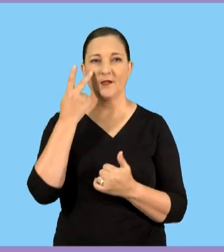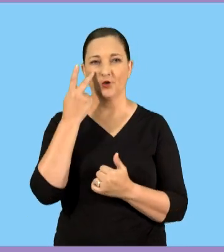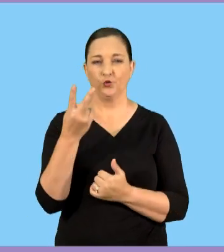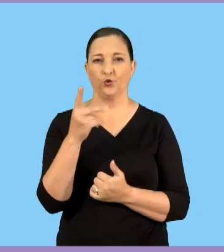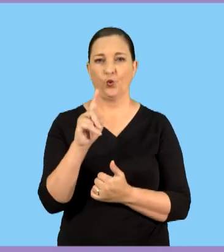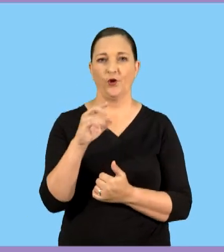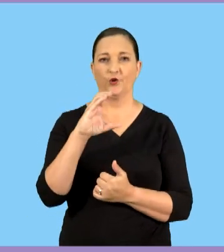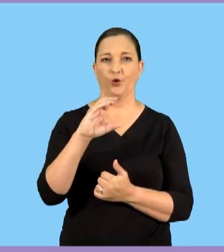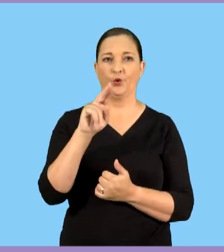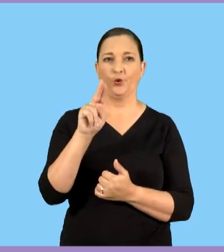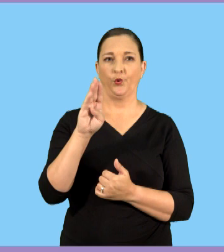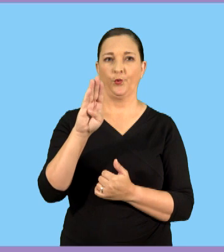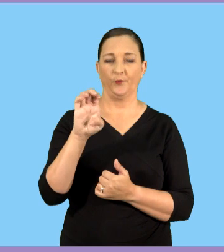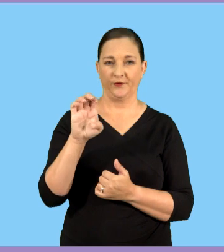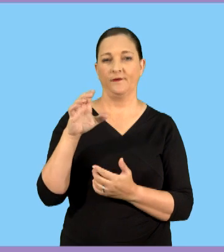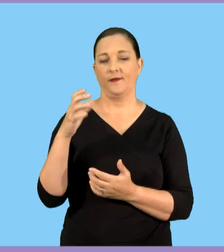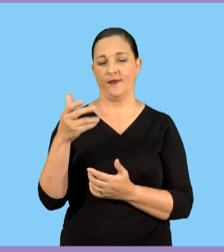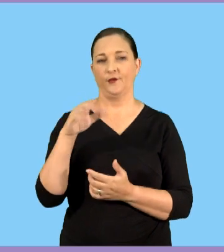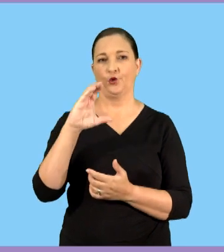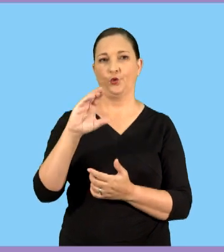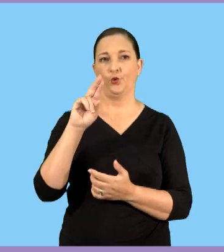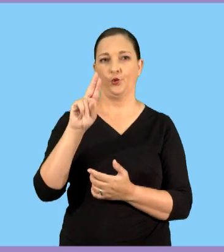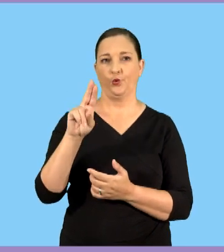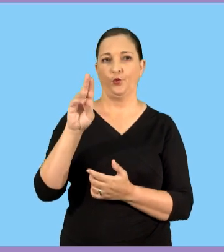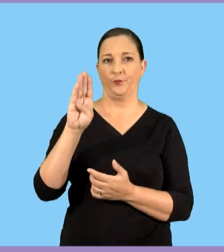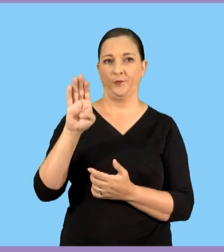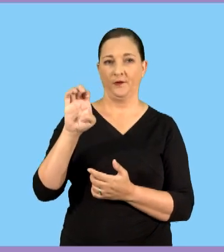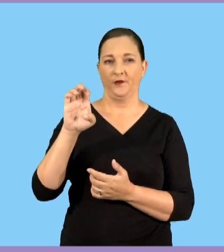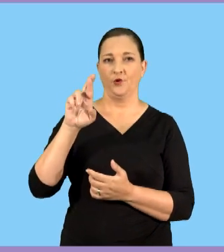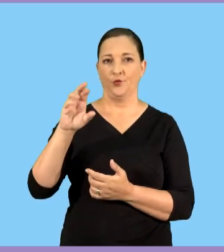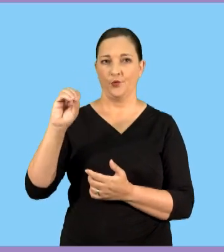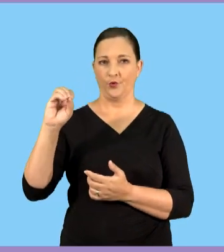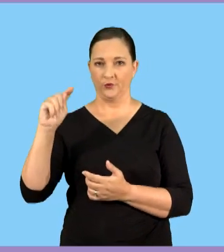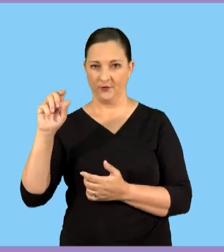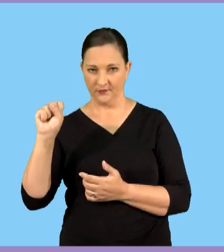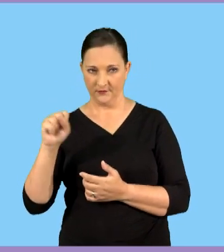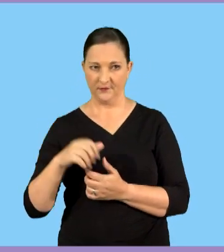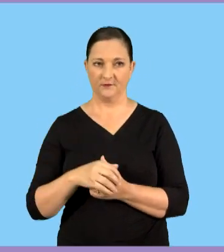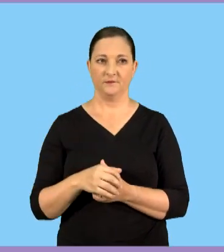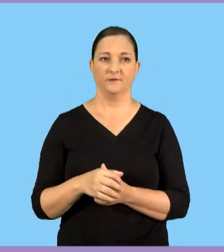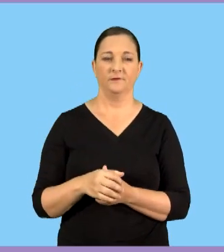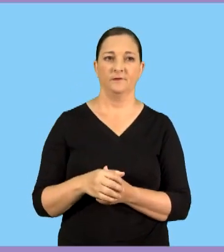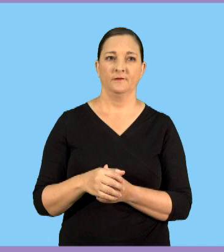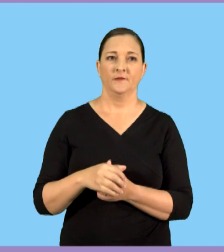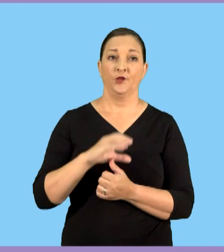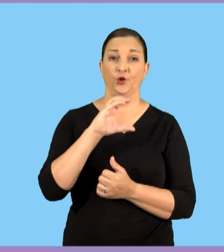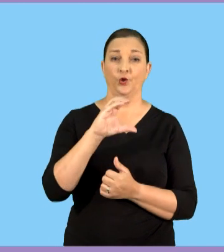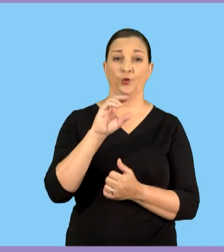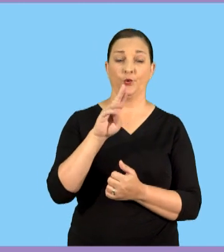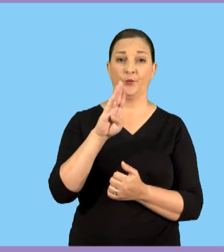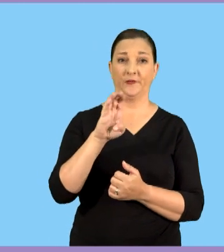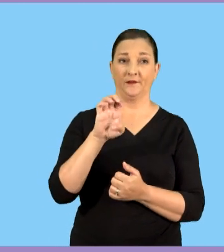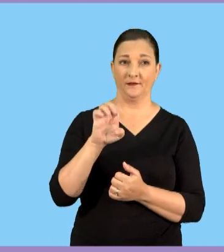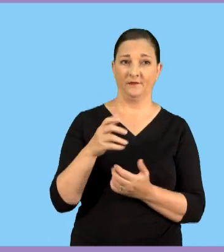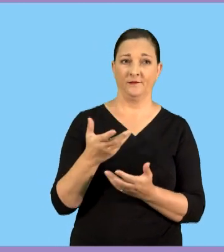What about when we are looking at our cube numbers and our cube roots? So we have the 5